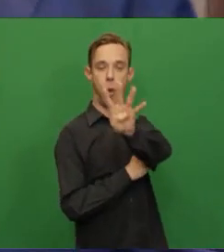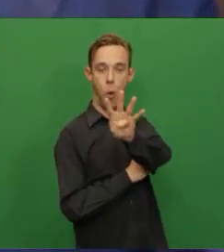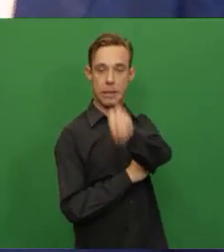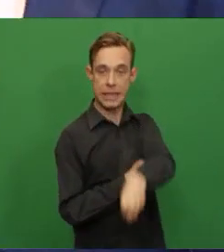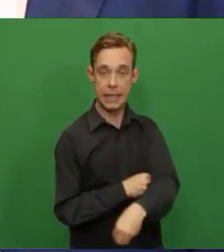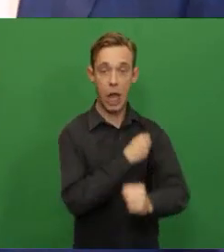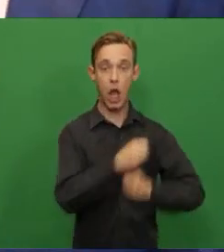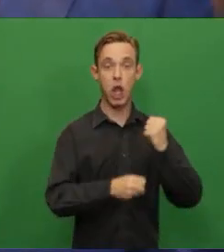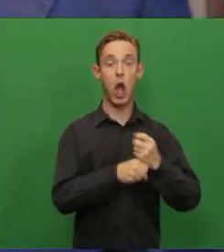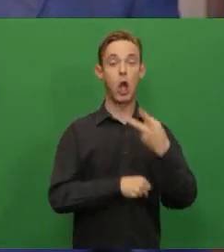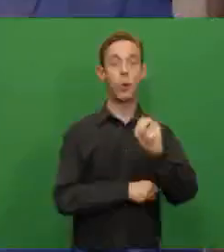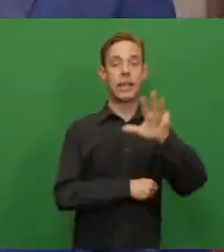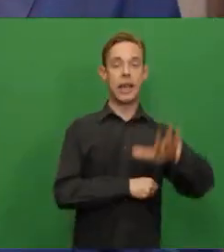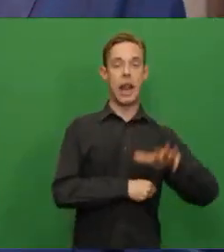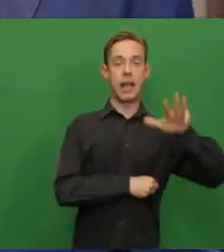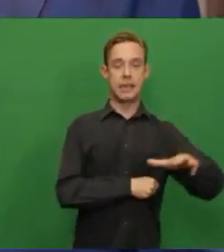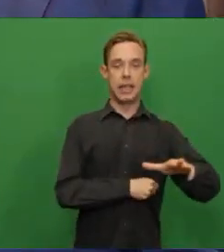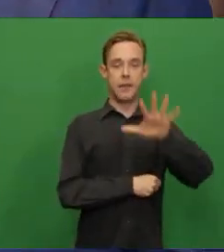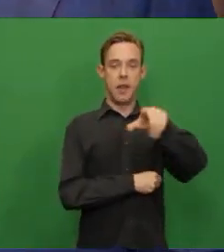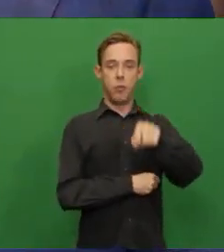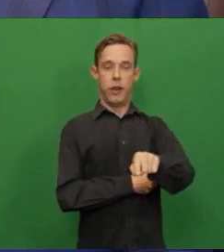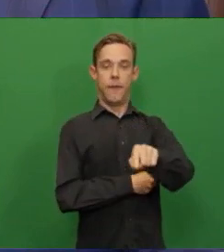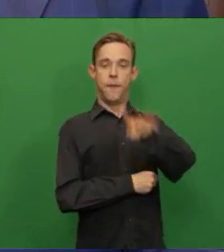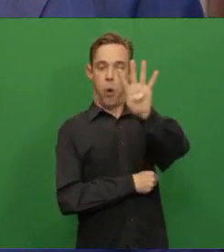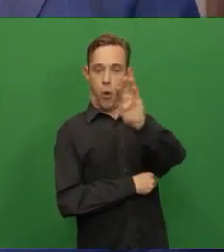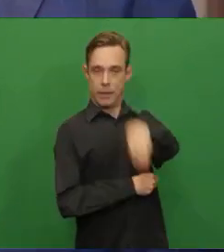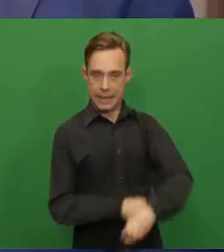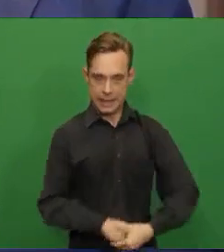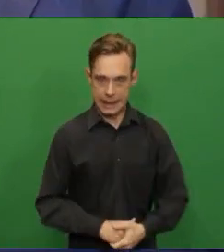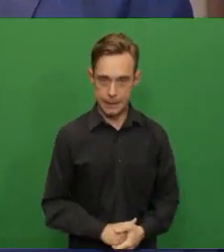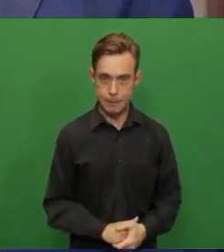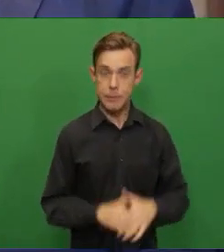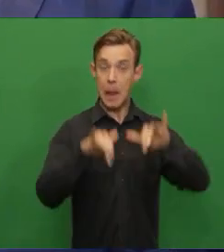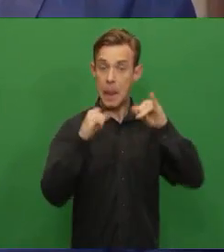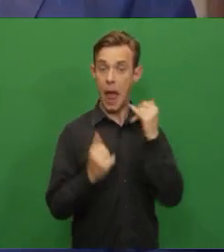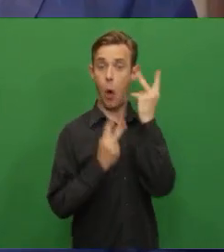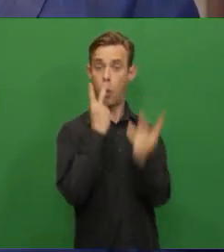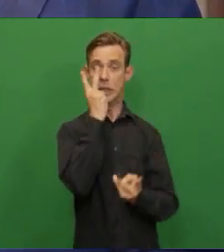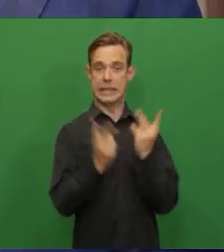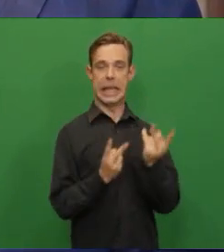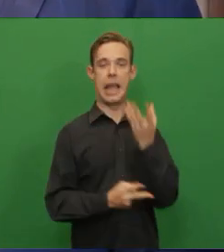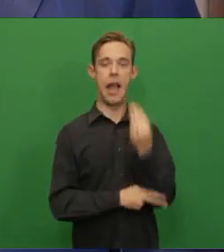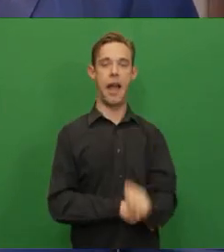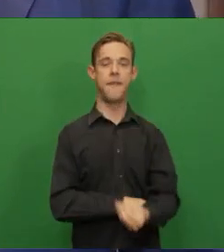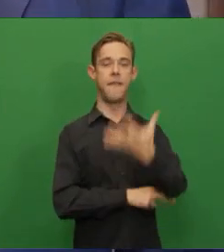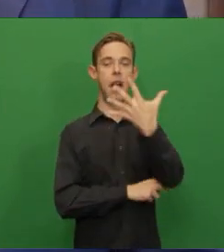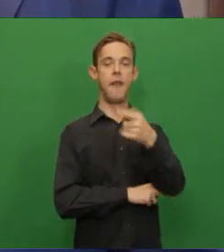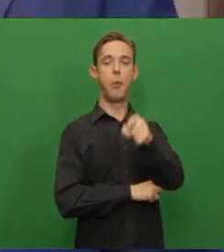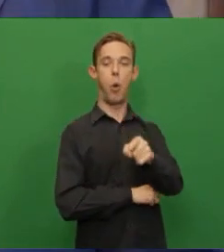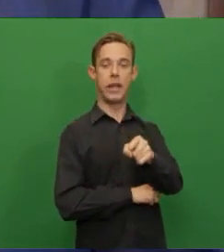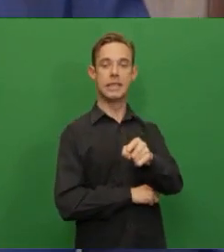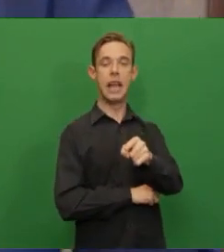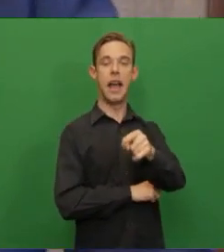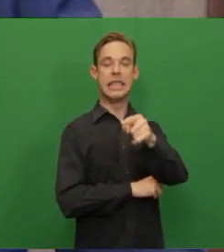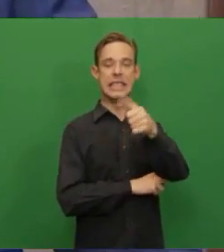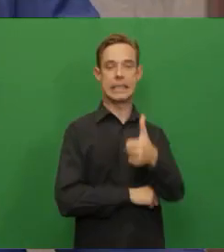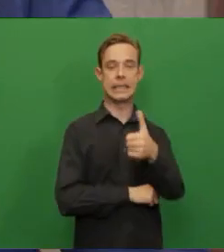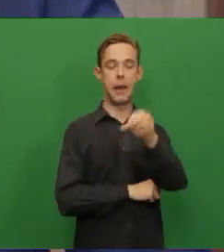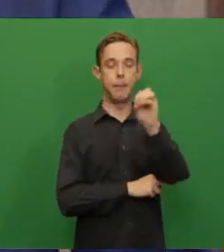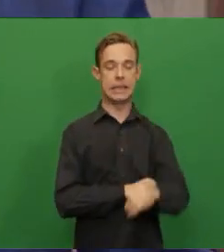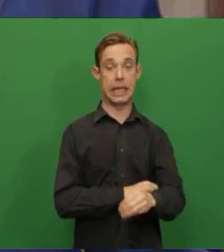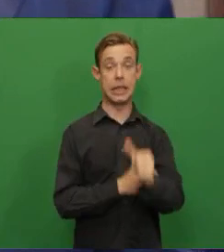Headline CPI inflation is now expected to peak at around 5.6% in the third quarter